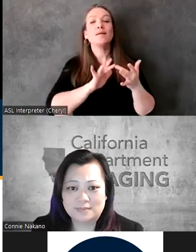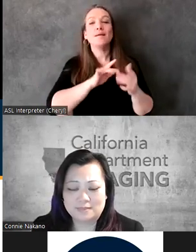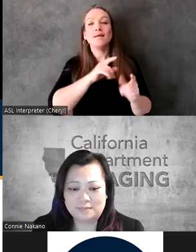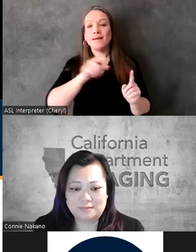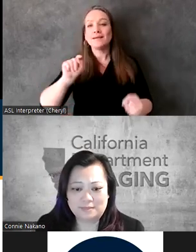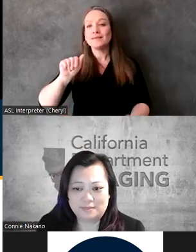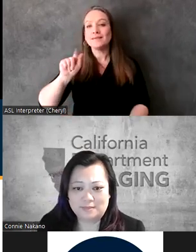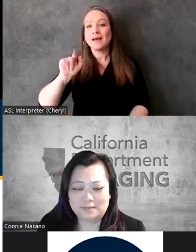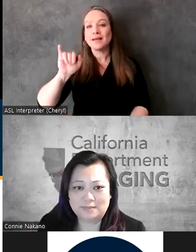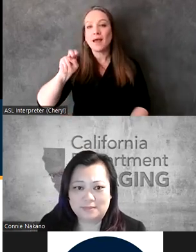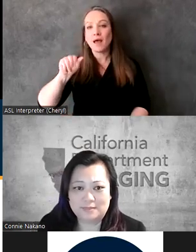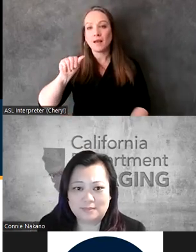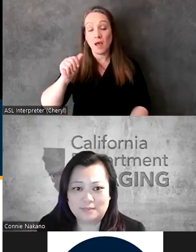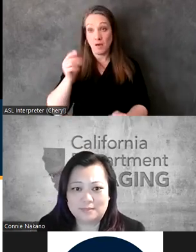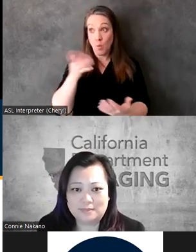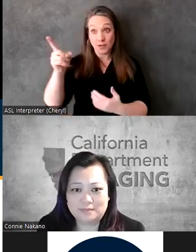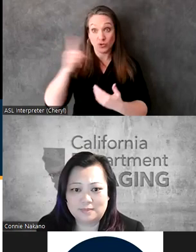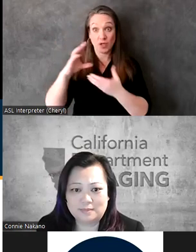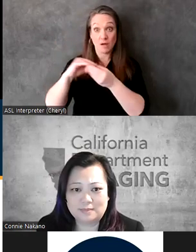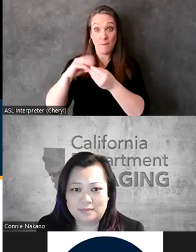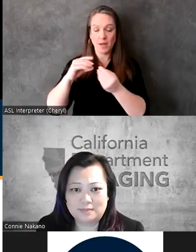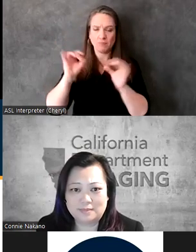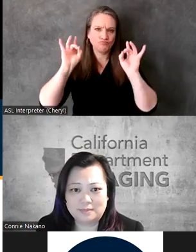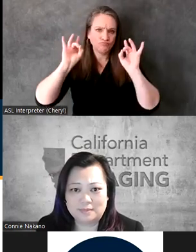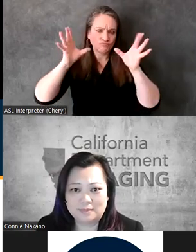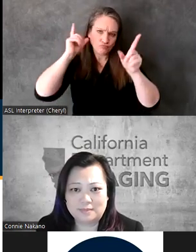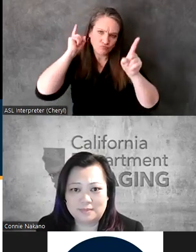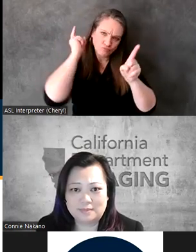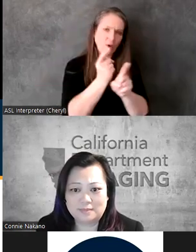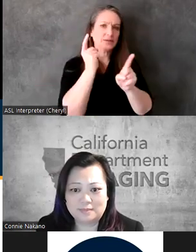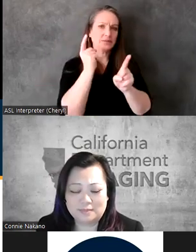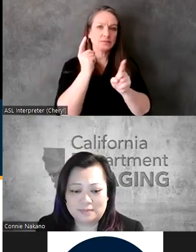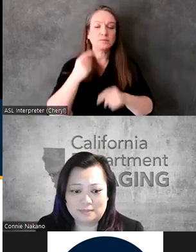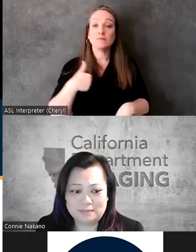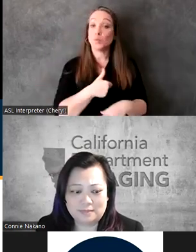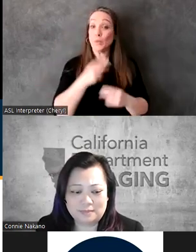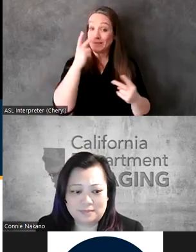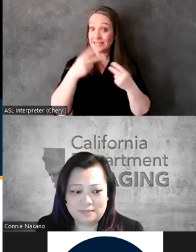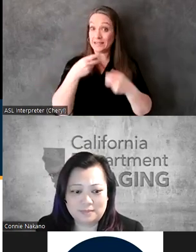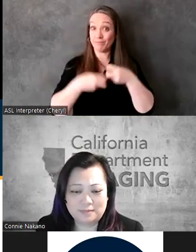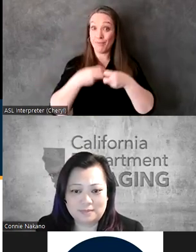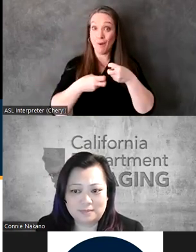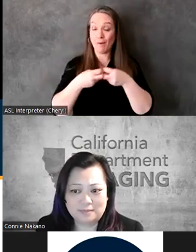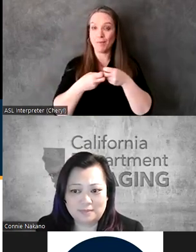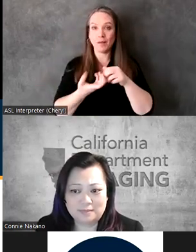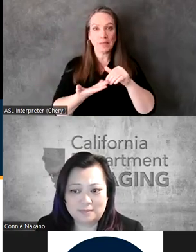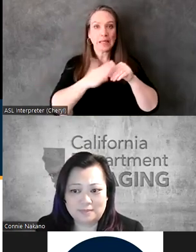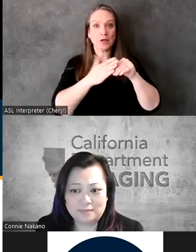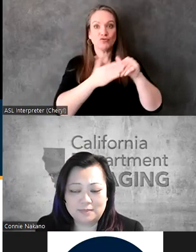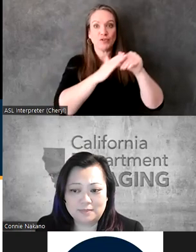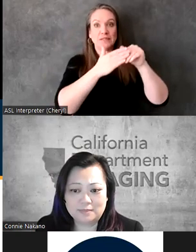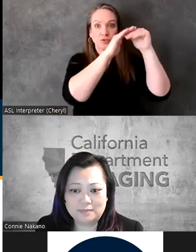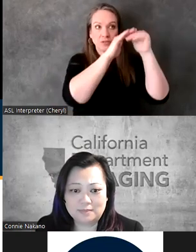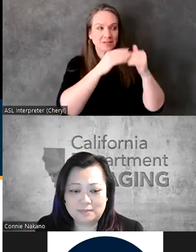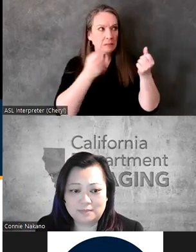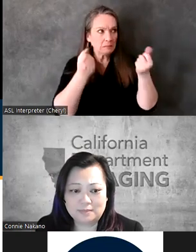absolutely correct. We are seeing a growing problem with older adults that are